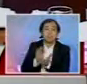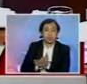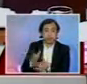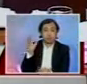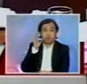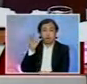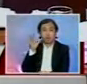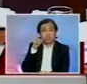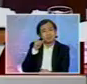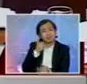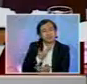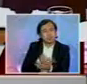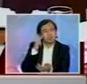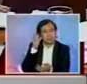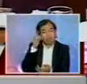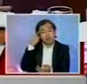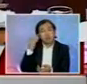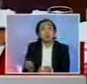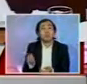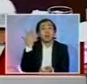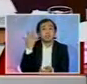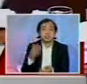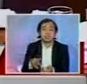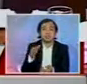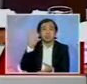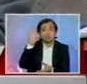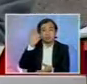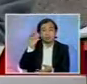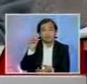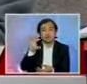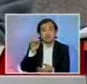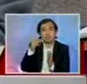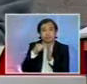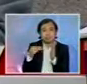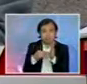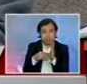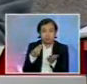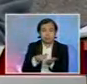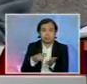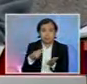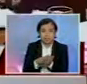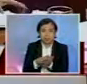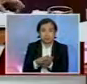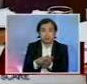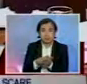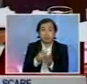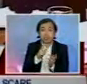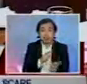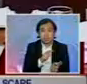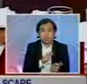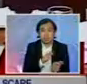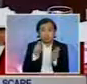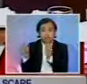of 15 million pesos, issuing in lieu thereof transfer